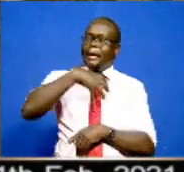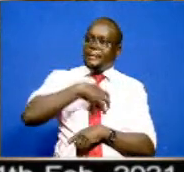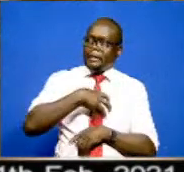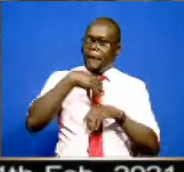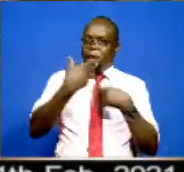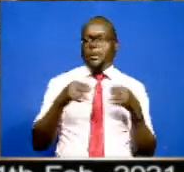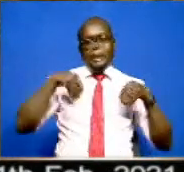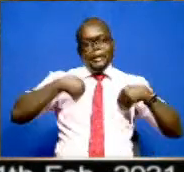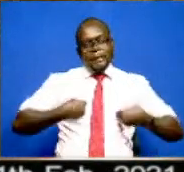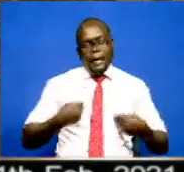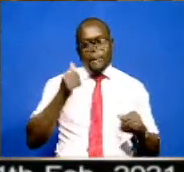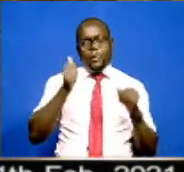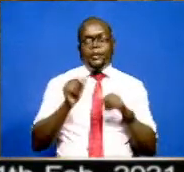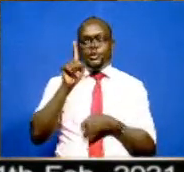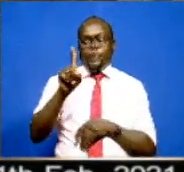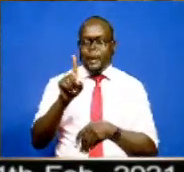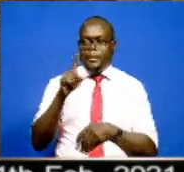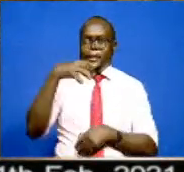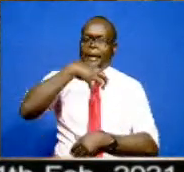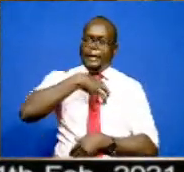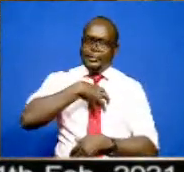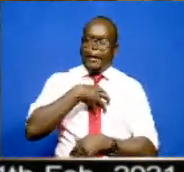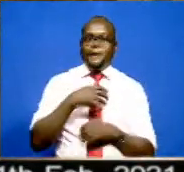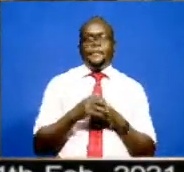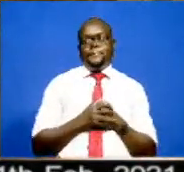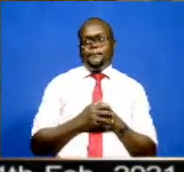them. Retired.